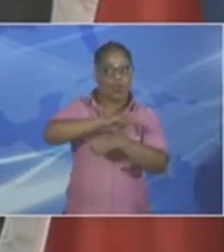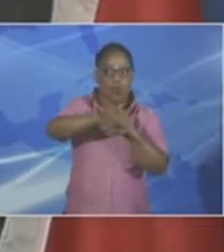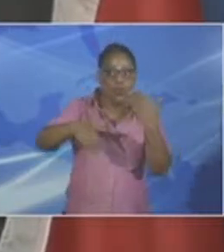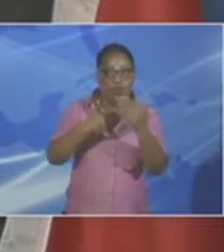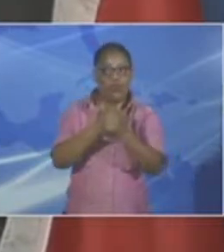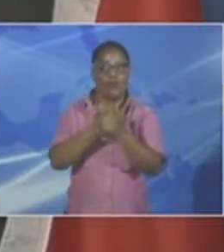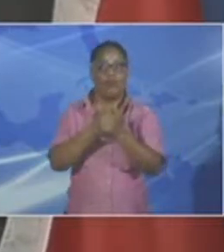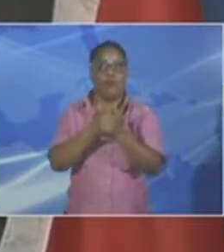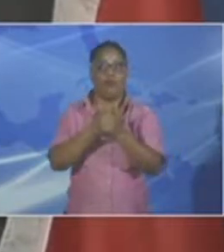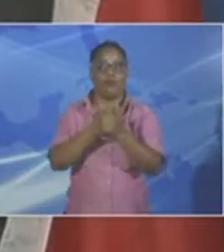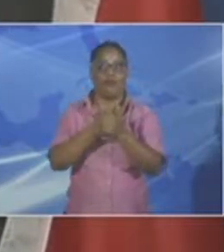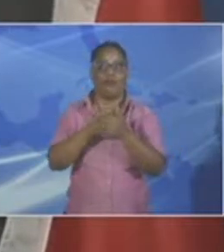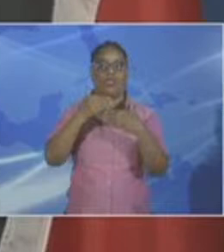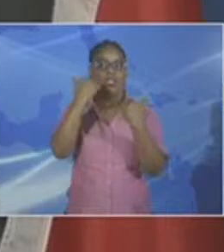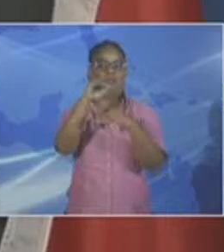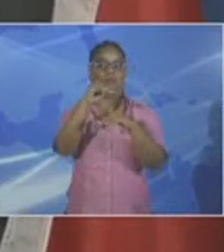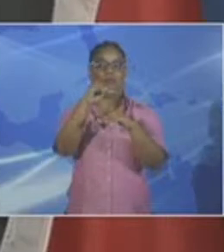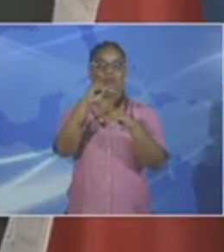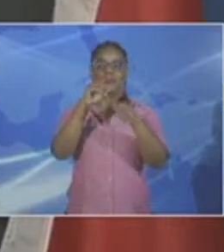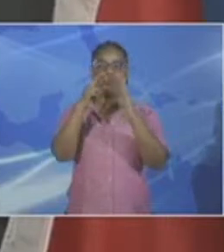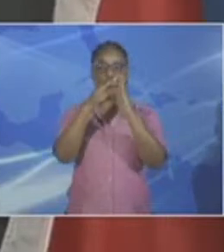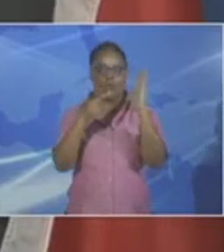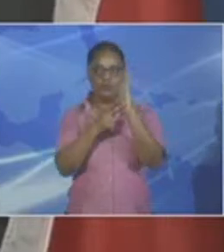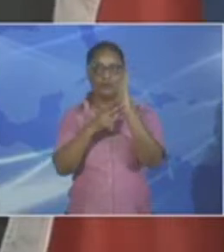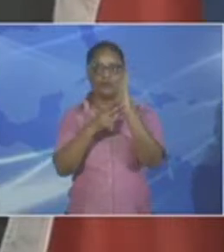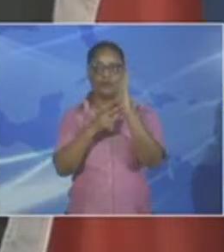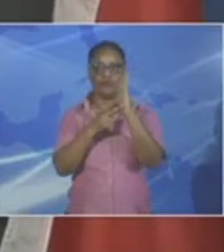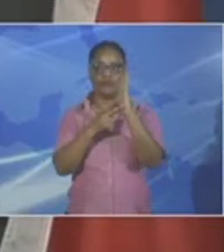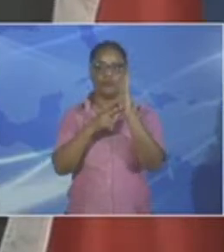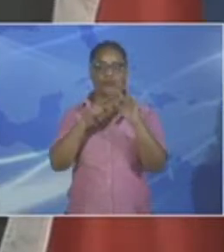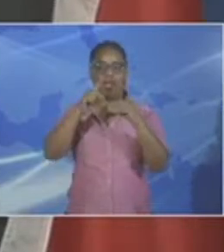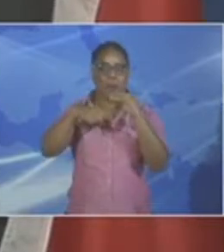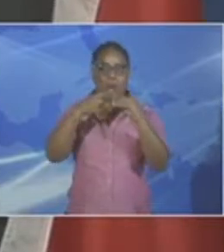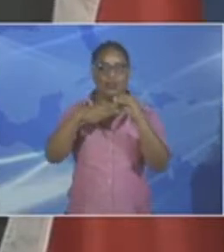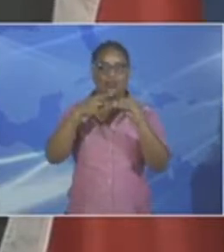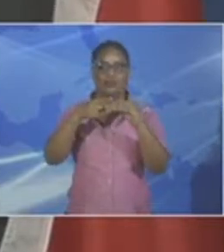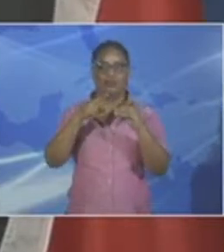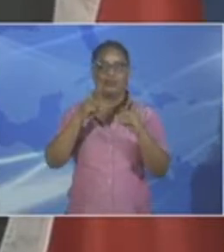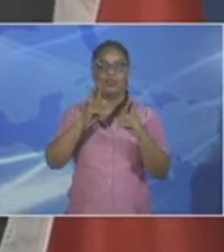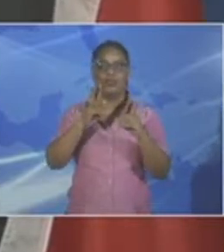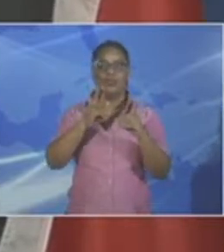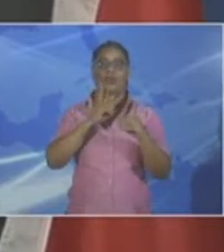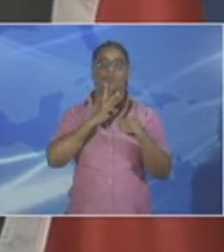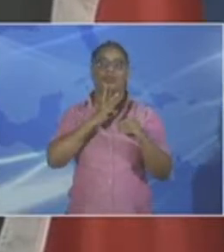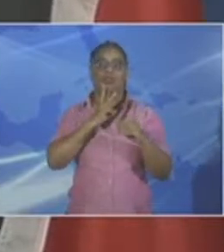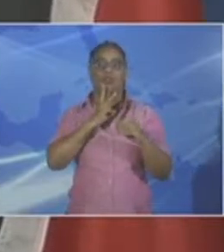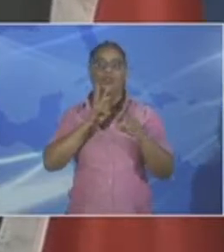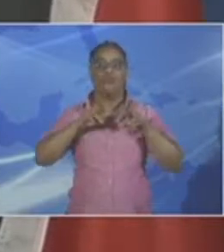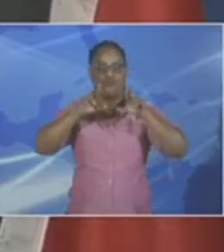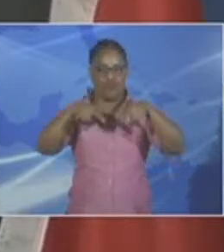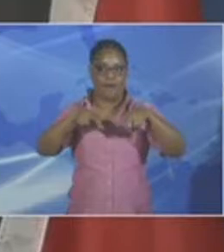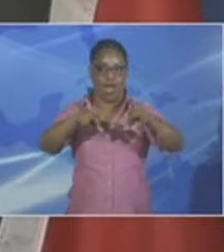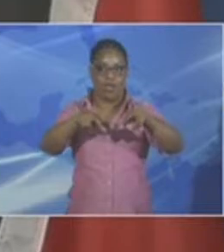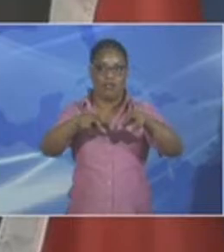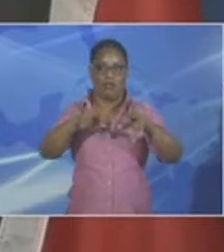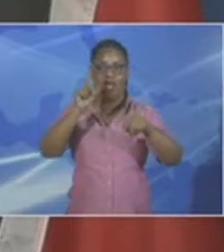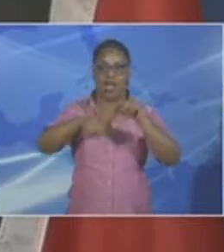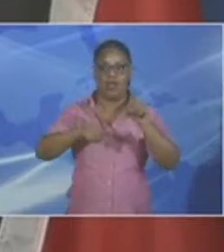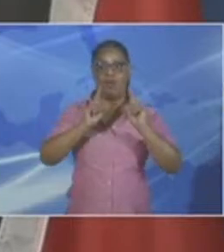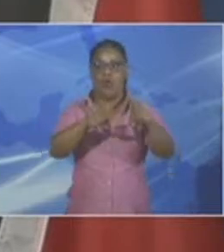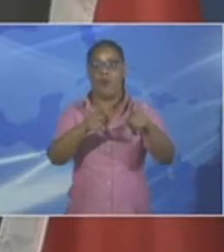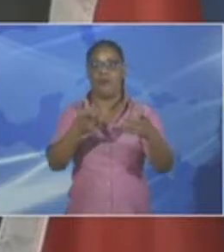existed on going to rivers and beaches and so on, they'll be removed completely. And that will come into